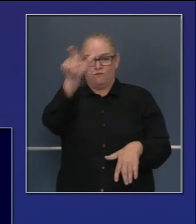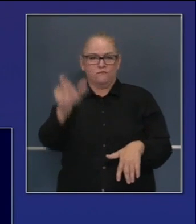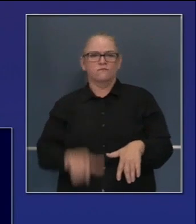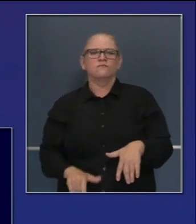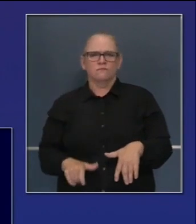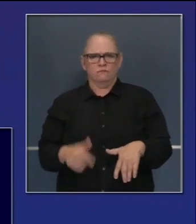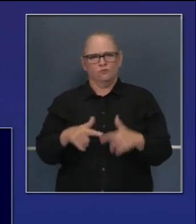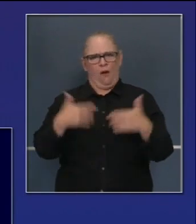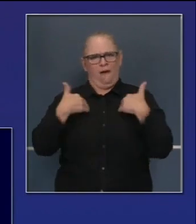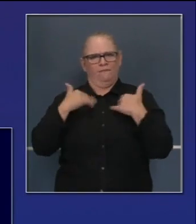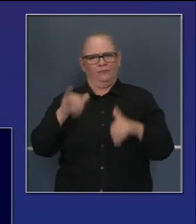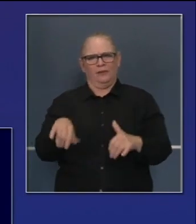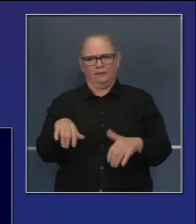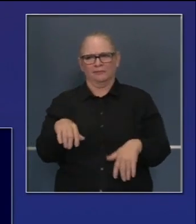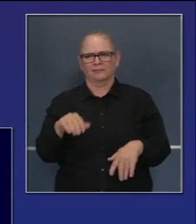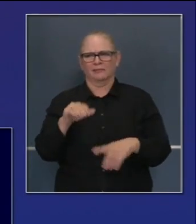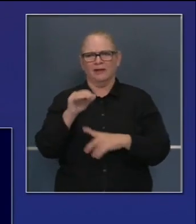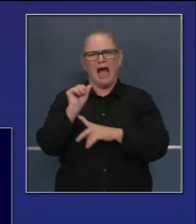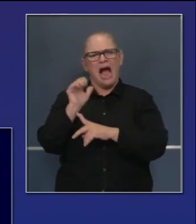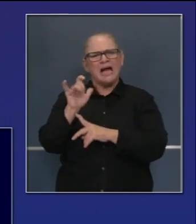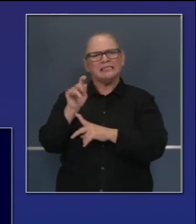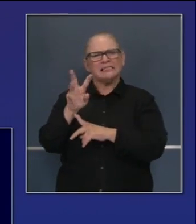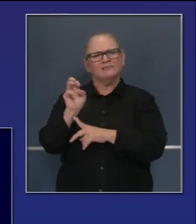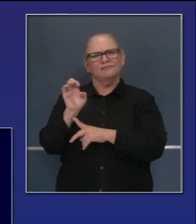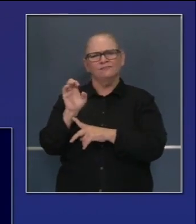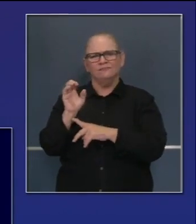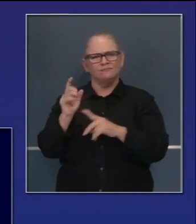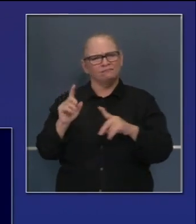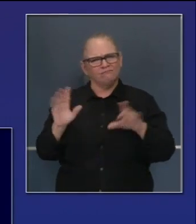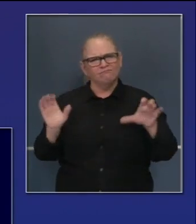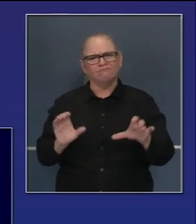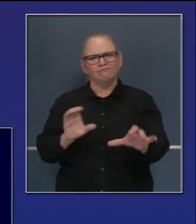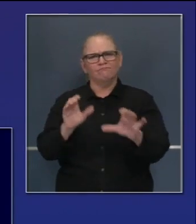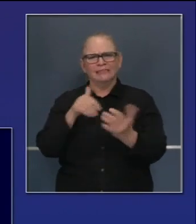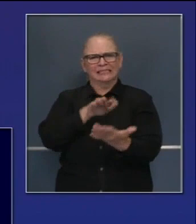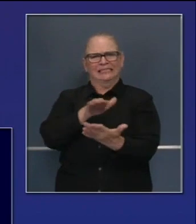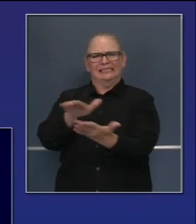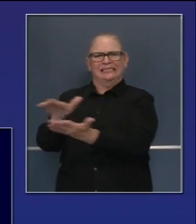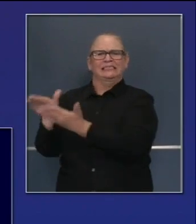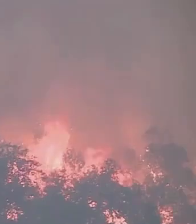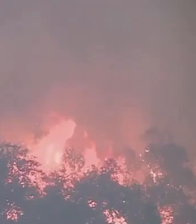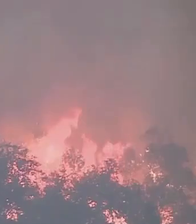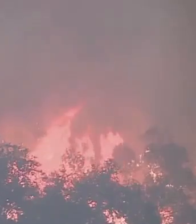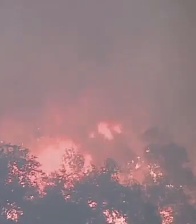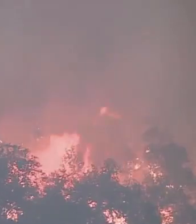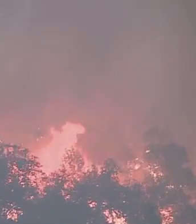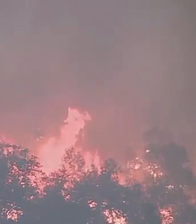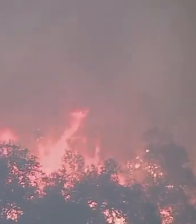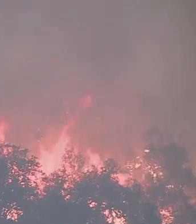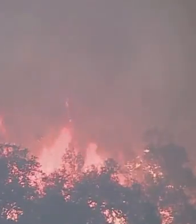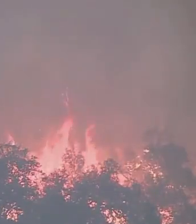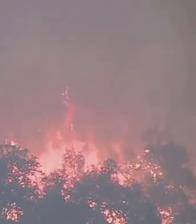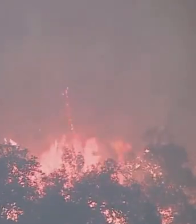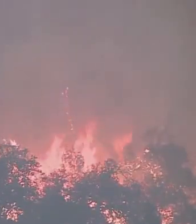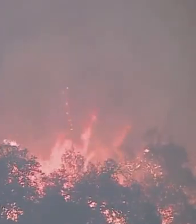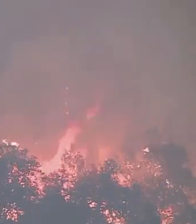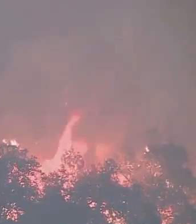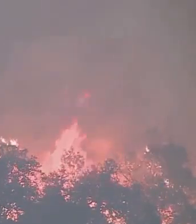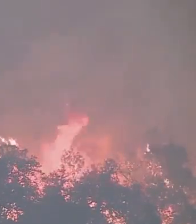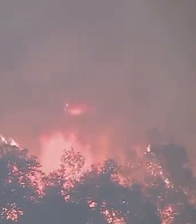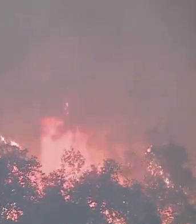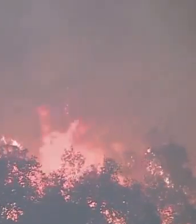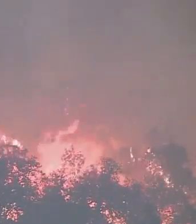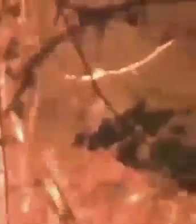some of our partners in the western United States. And for that, again, we're very grateful. On Tuesday, Newsom declared a